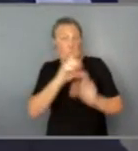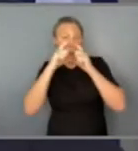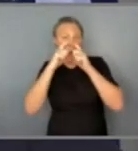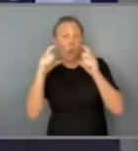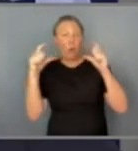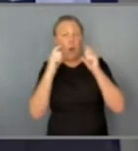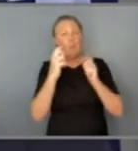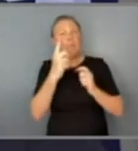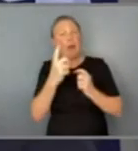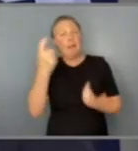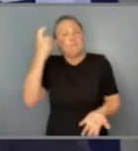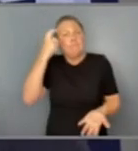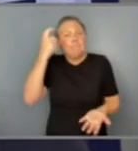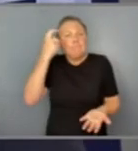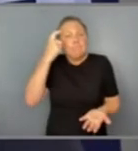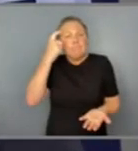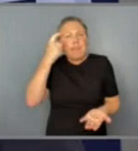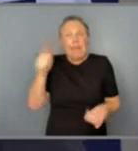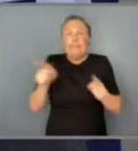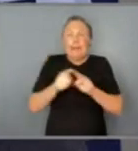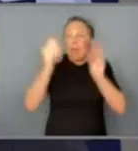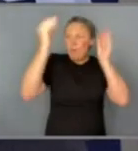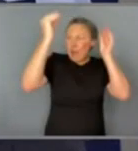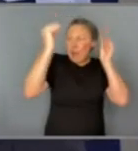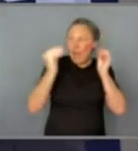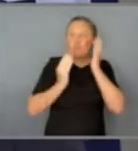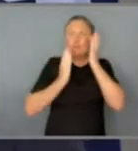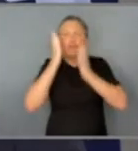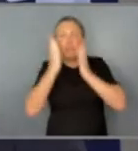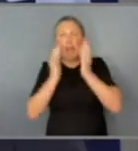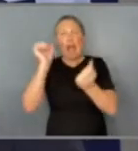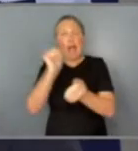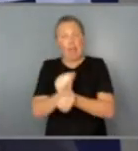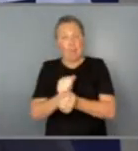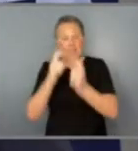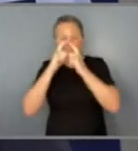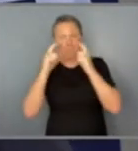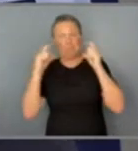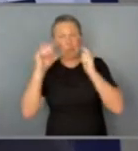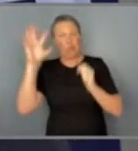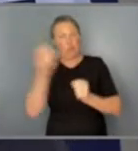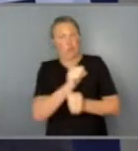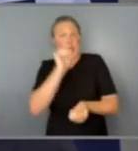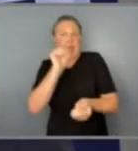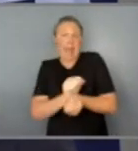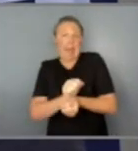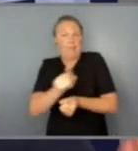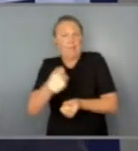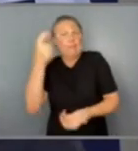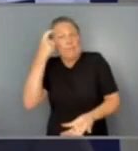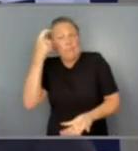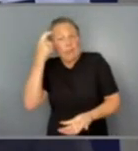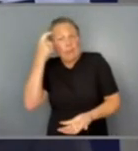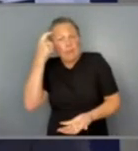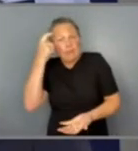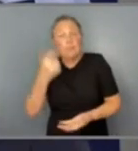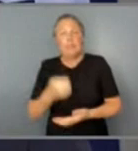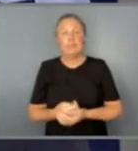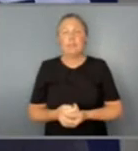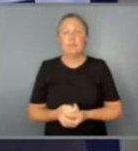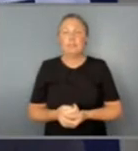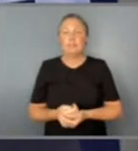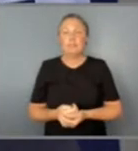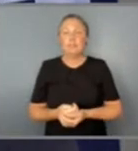people and they know what they need to do to protect their own health. And so that is highly recommended, along with all the normal things we've